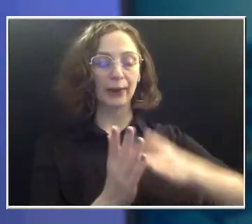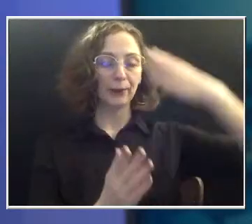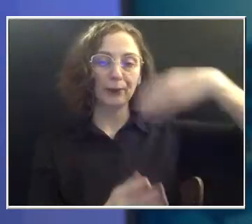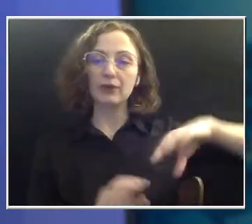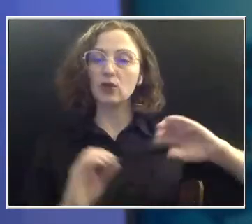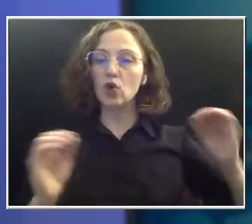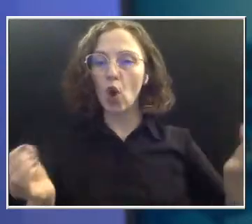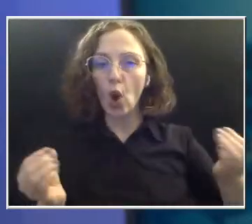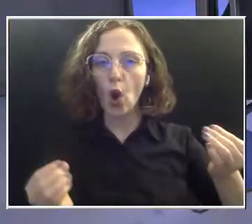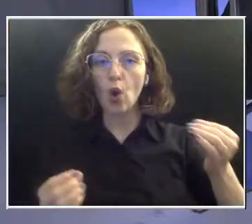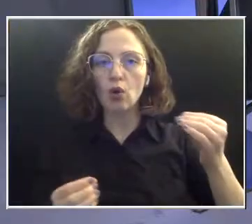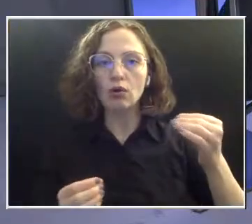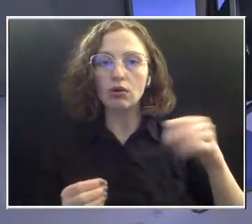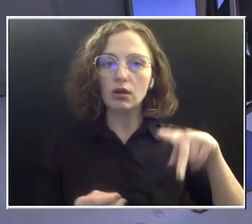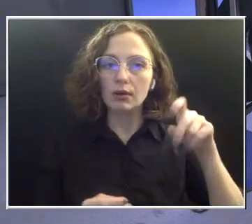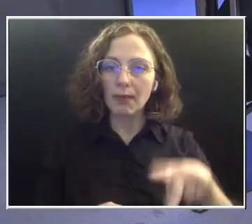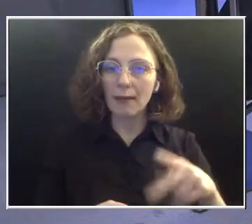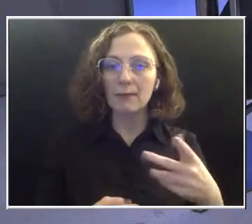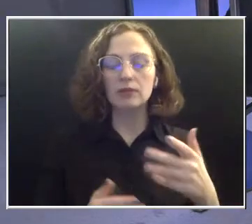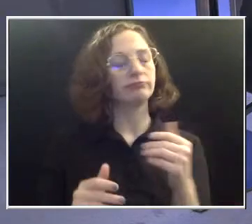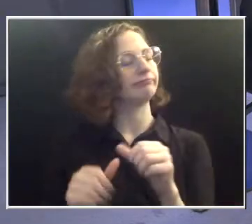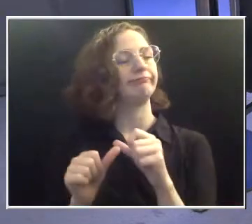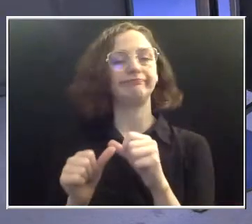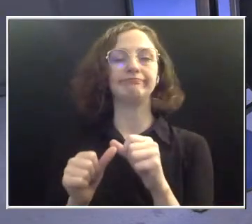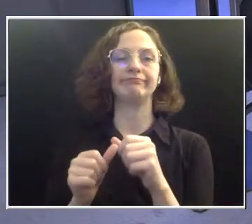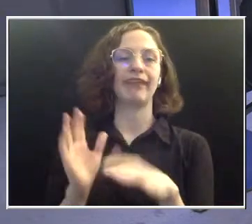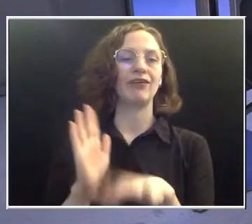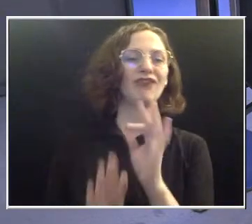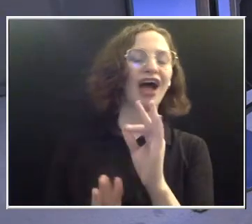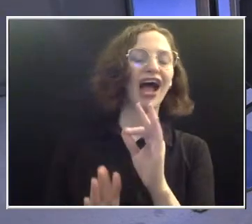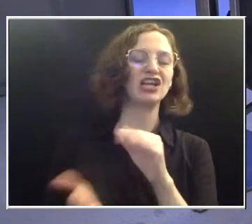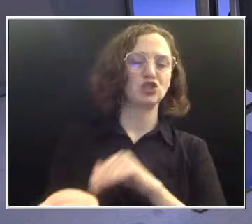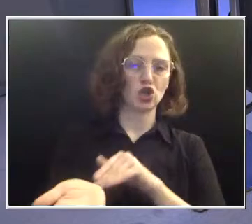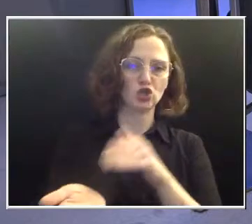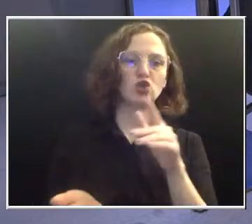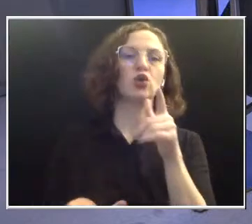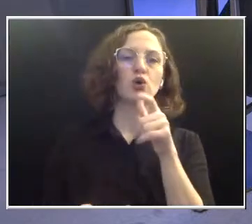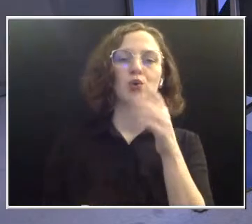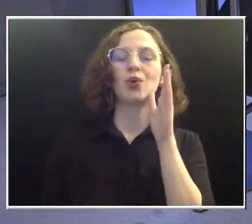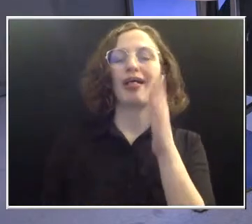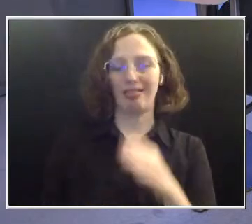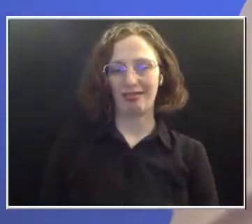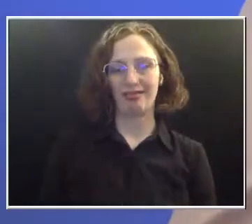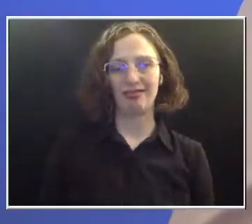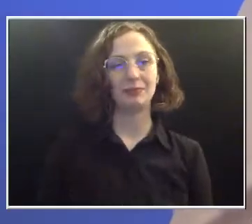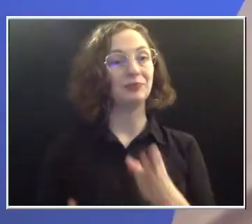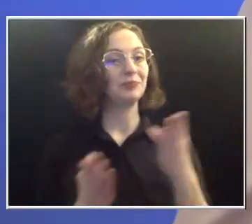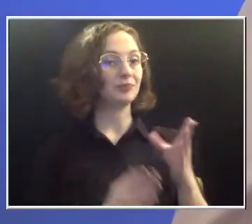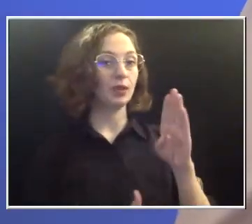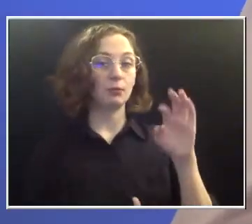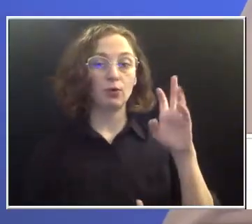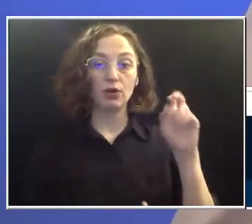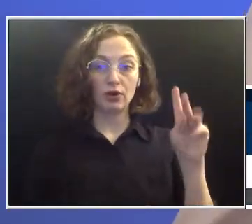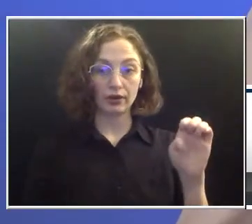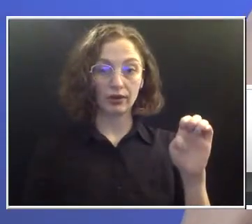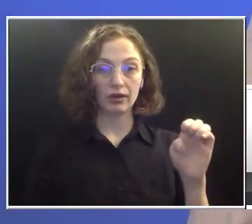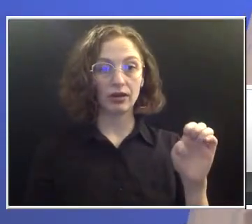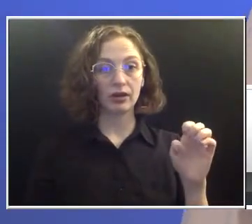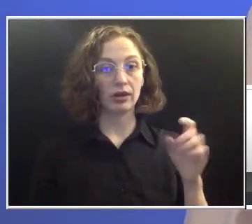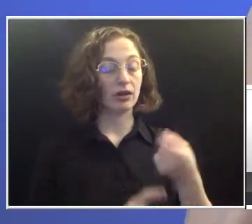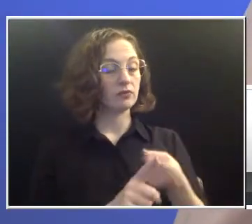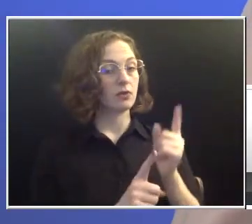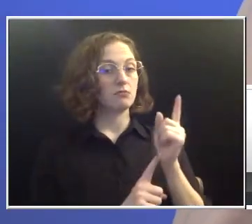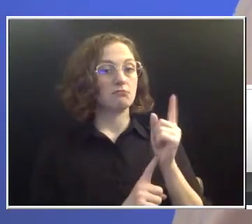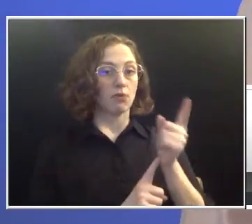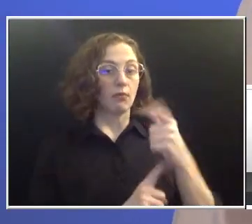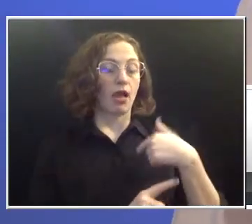a doctor that does. Gotcha. Good tip. All right, what is the takeaway, Brooke, from your story? Honestly, from the moment I was diagnosed, after